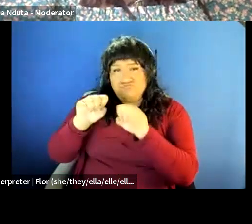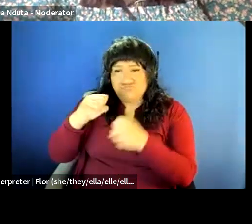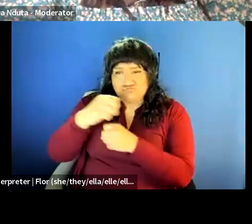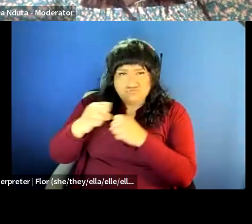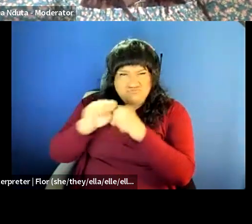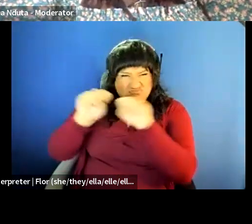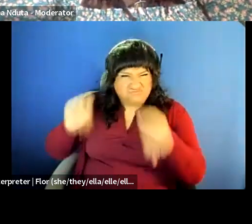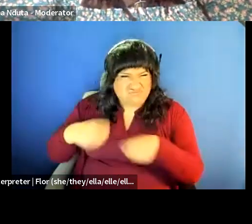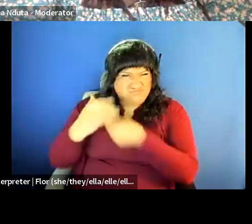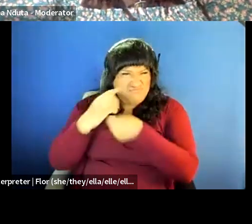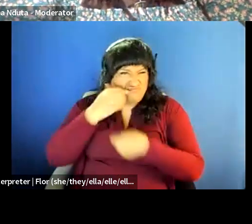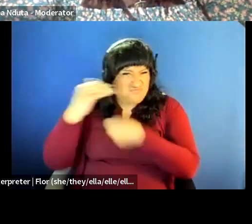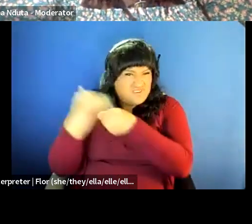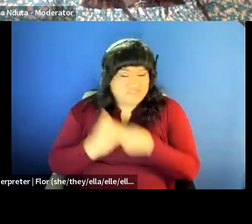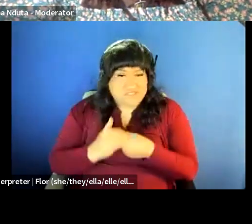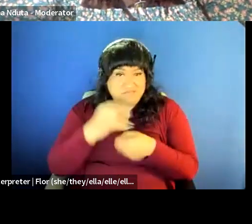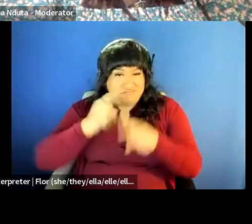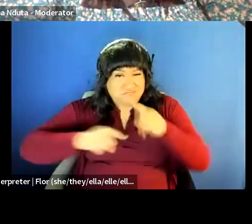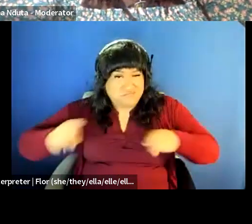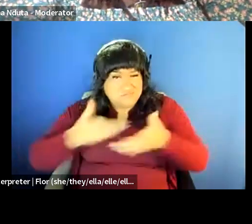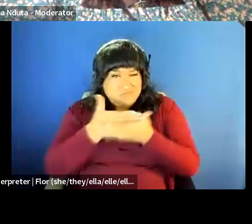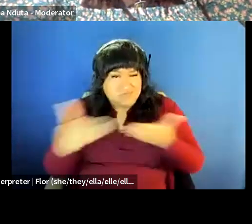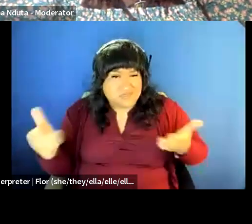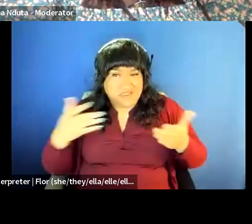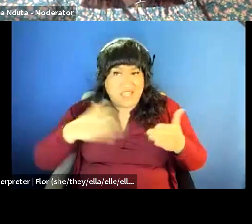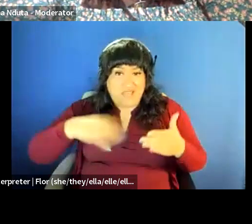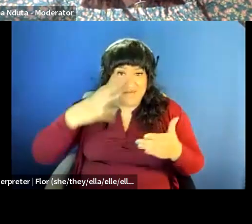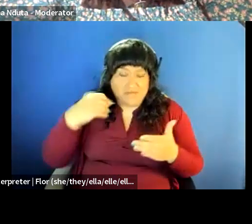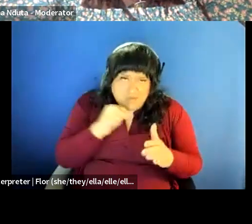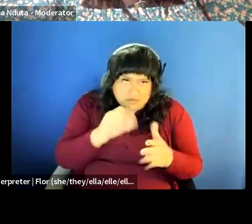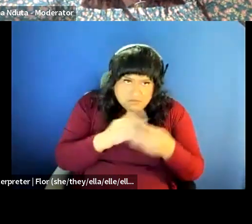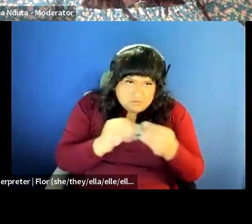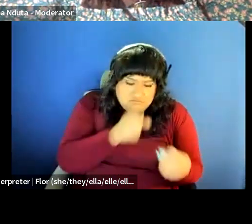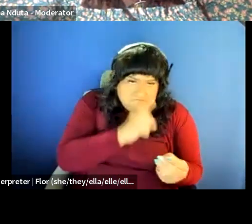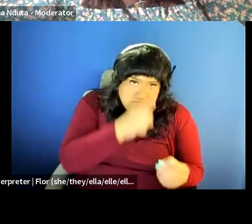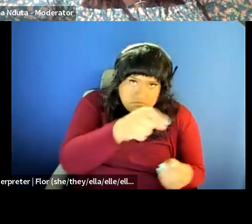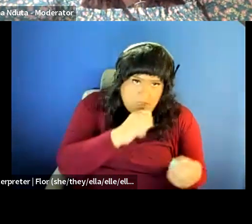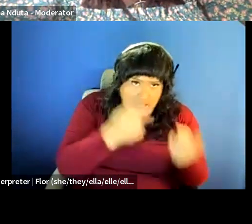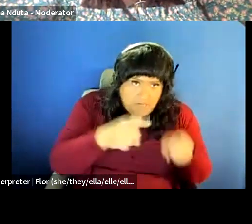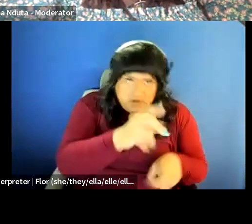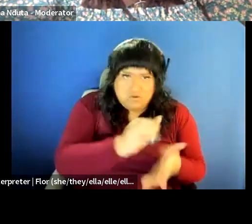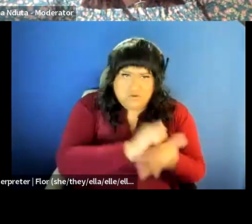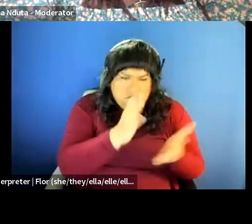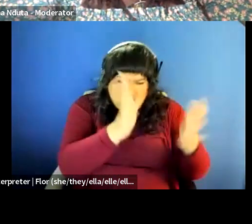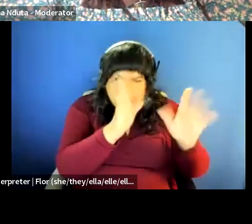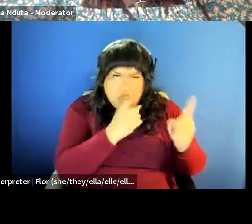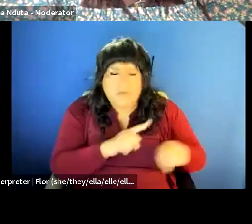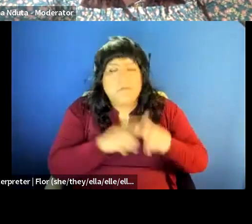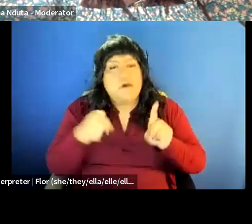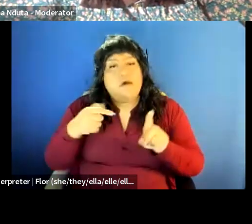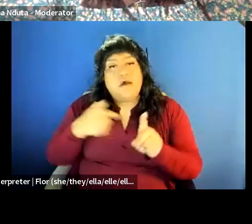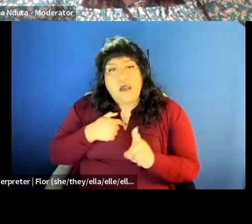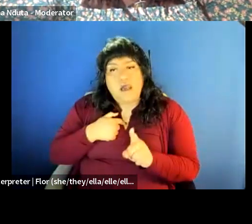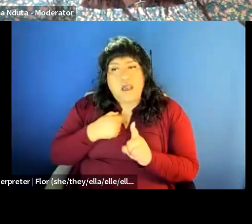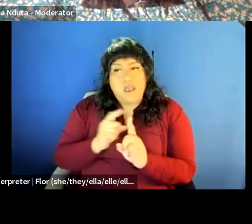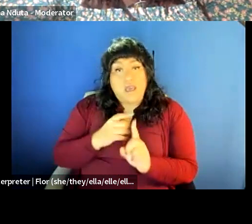hadn't experienced. Not to say that doesn't happen in New York, but I split my time because of how school was. My mom sent me to a white